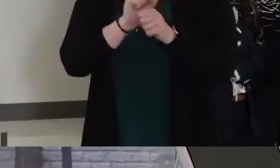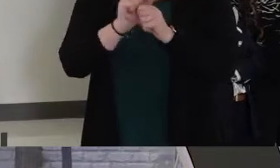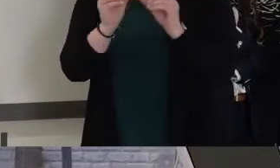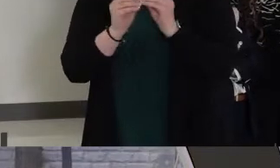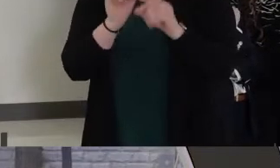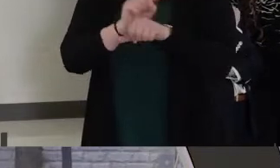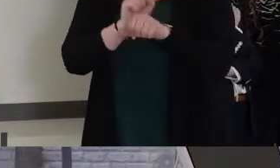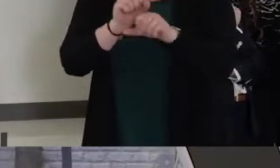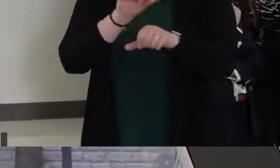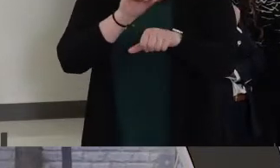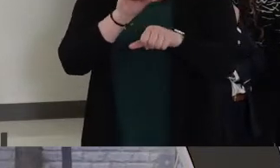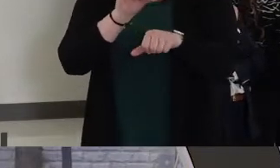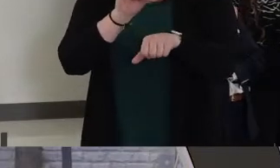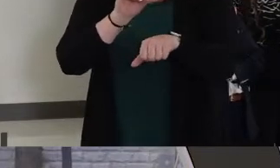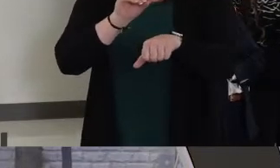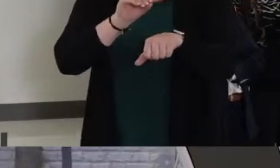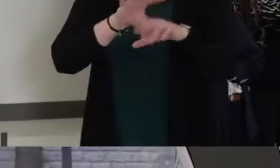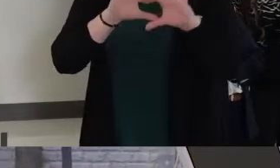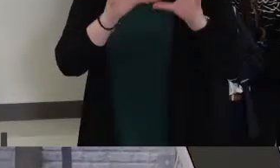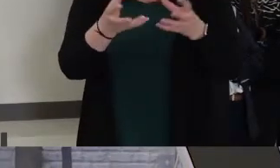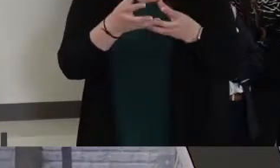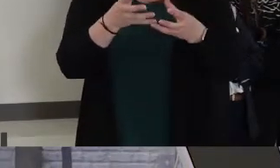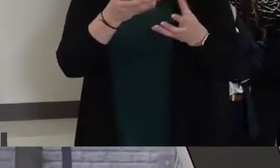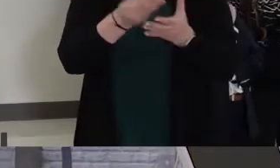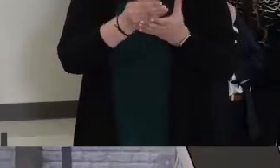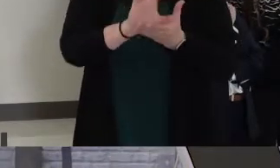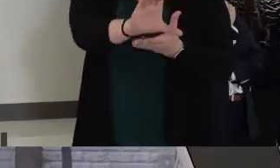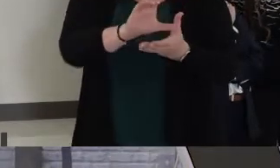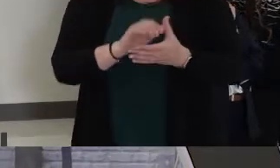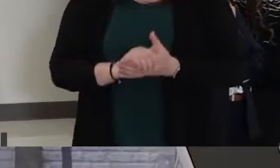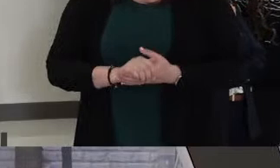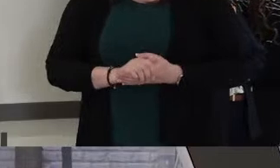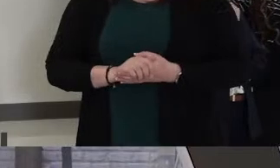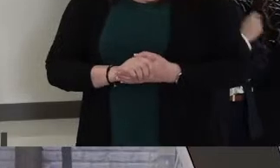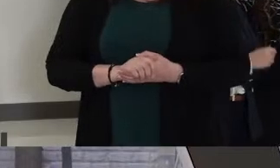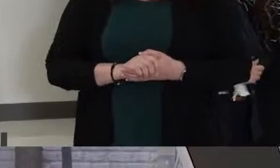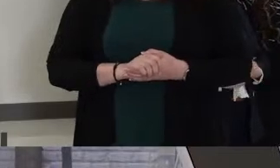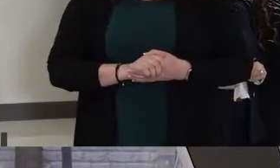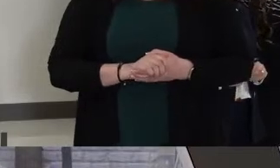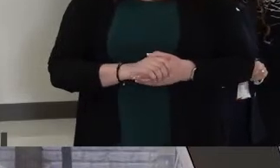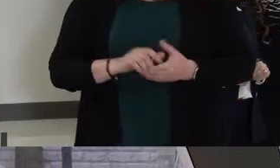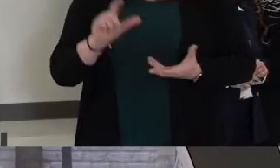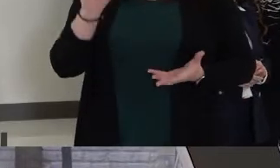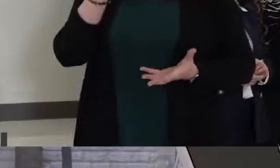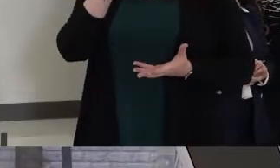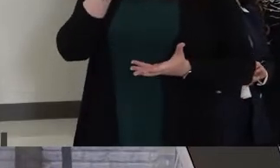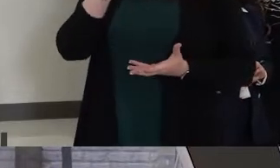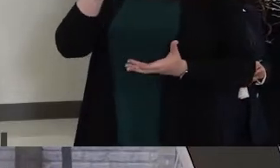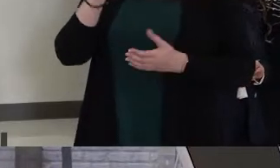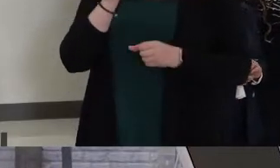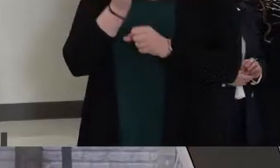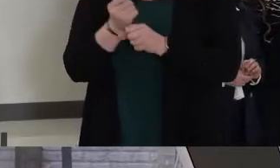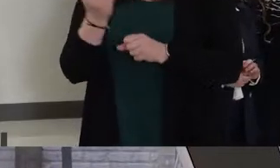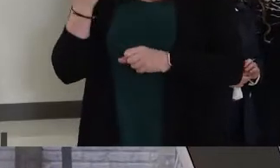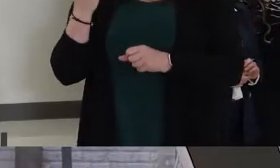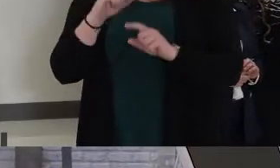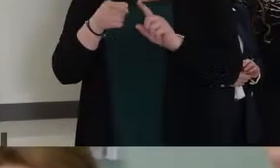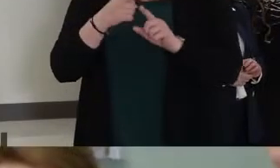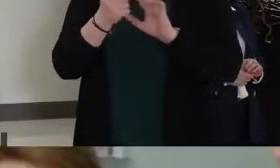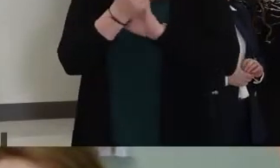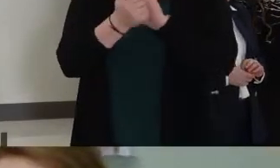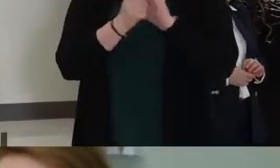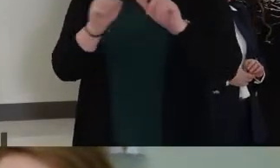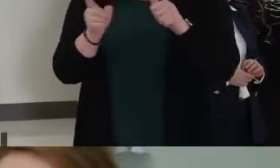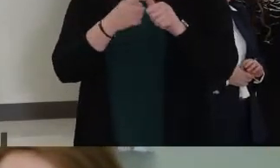right. Tackle some of your lived experience. So look, 20 years ago, when this act was